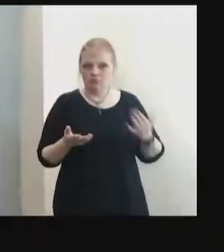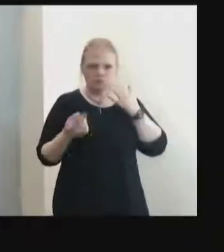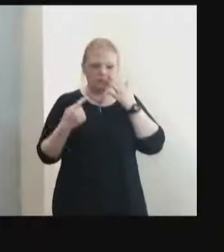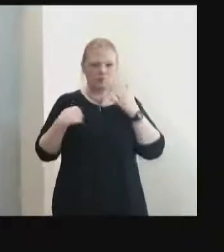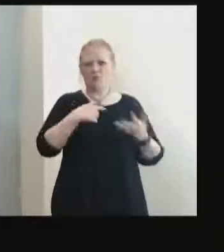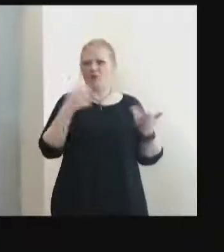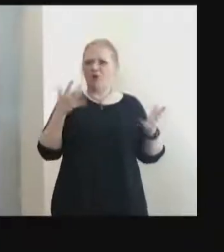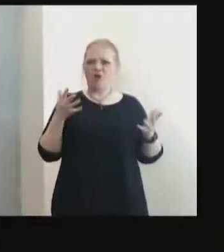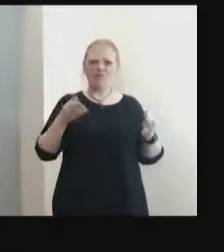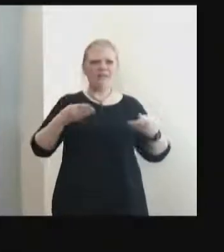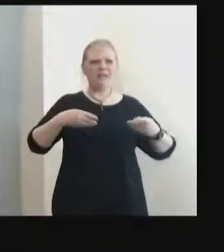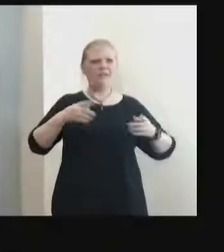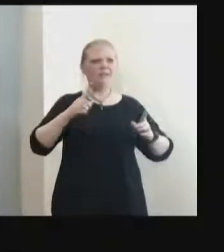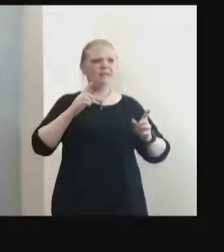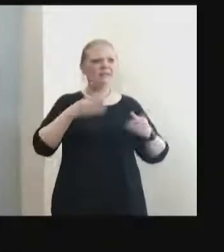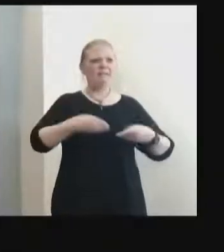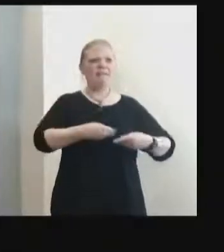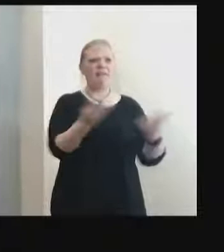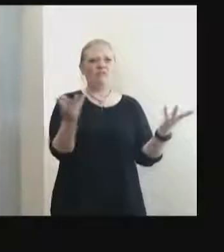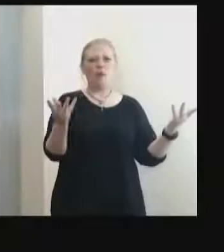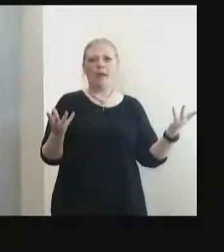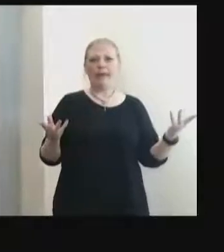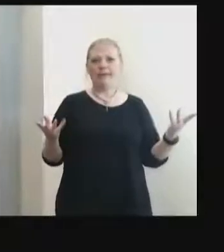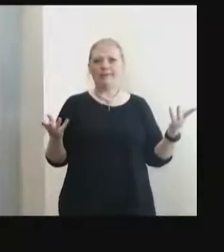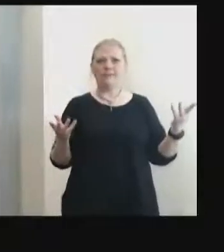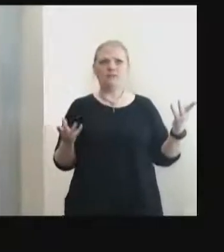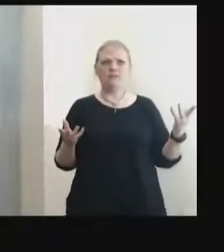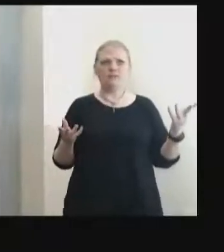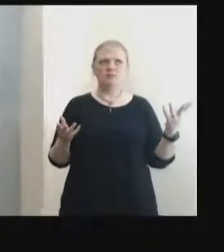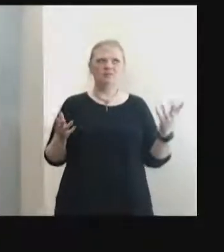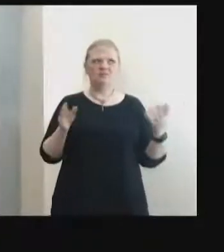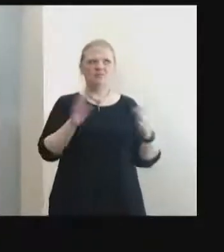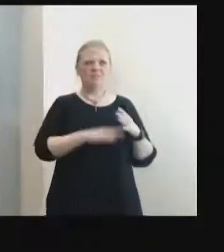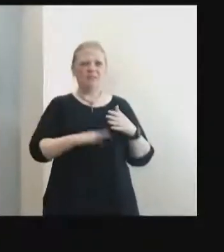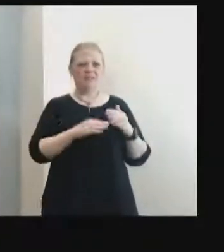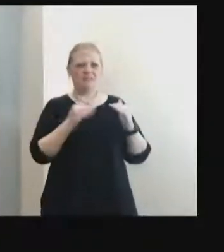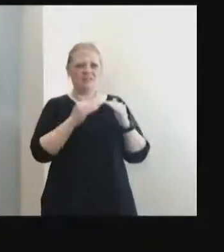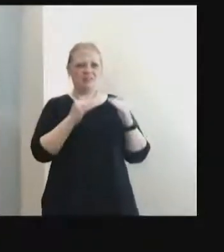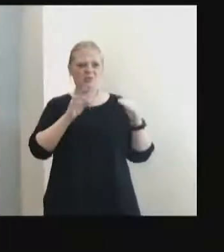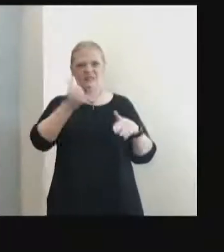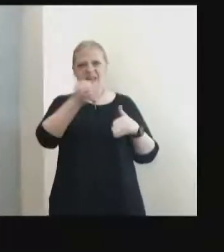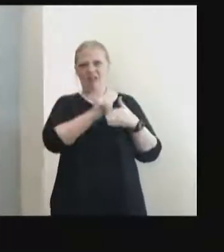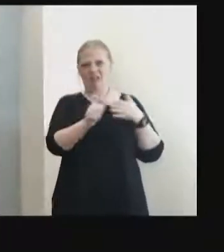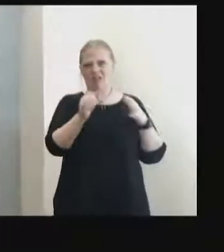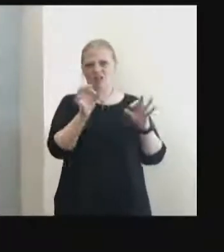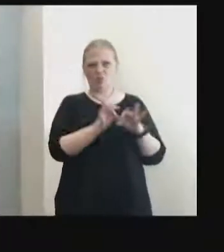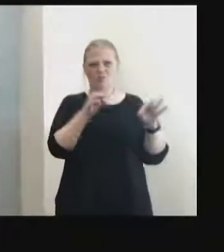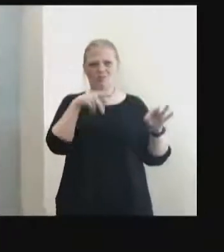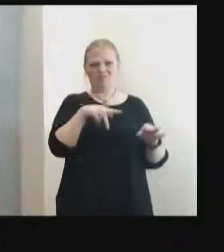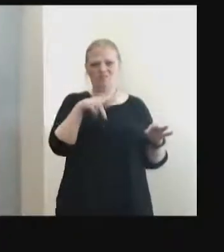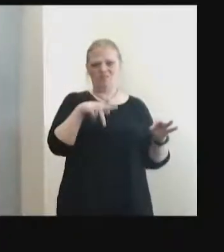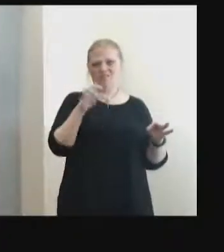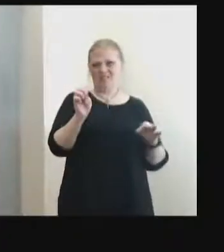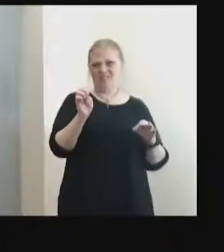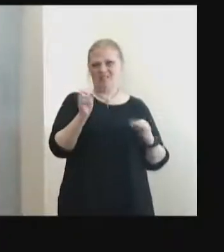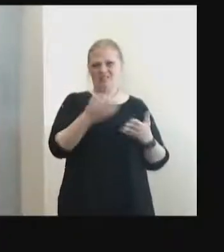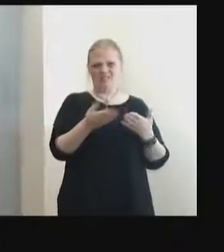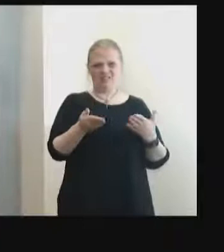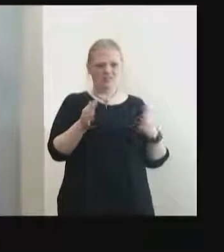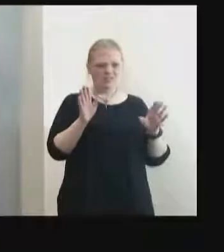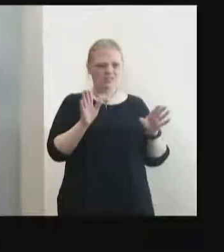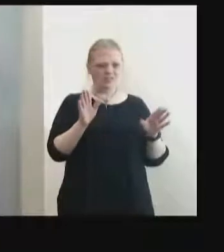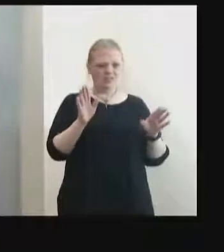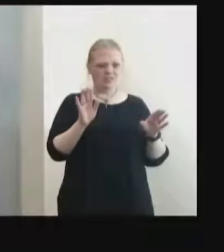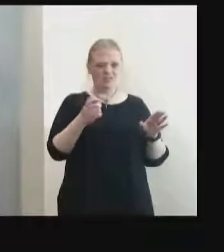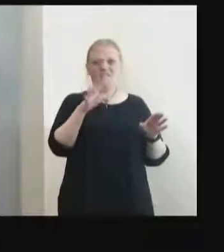away at each location basically the equivalent of $10 worth of PPE supplies. You get a box of